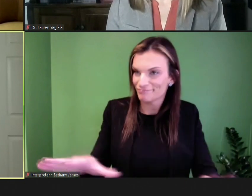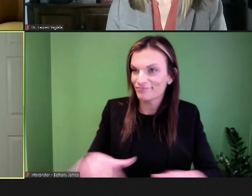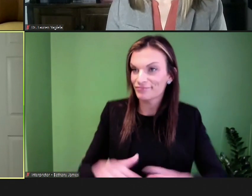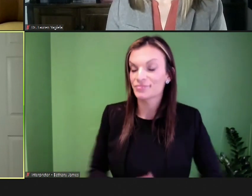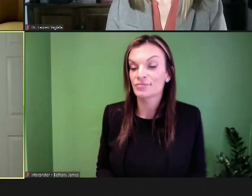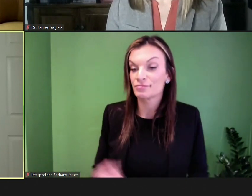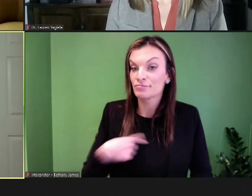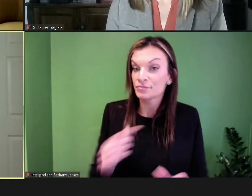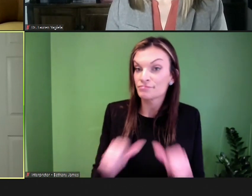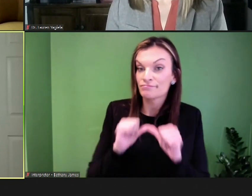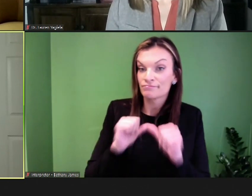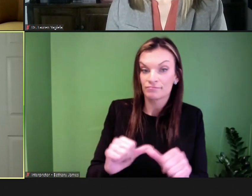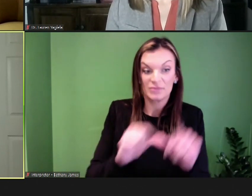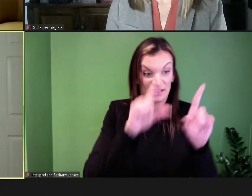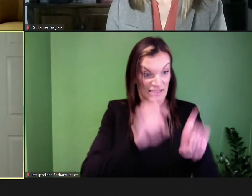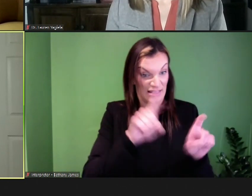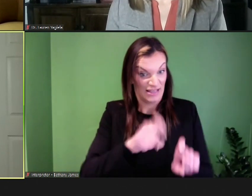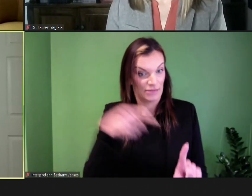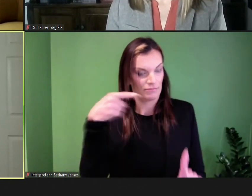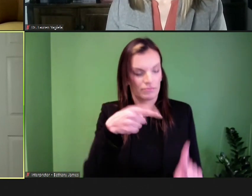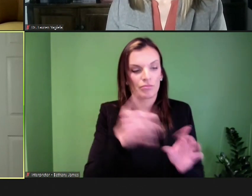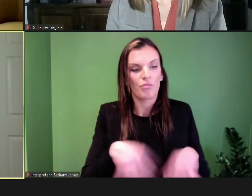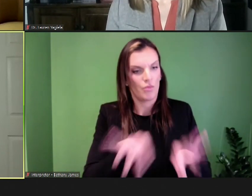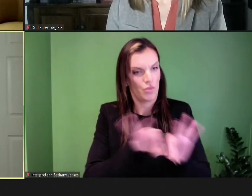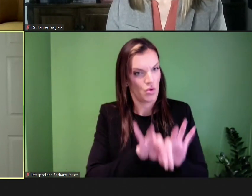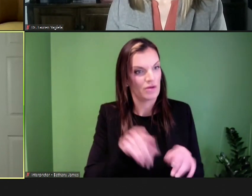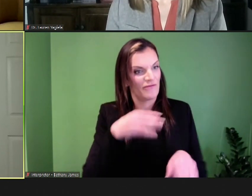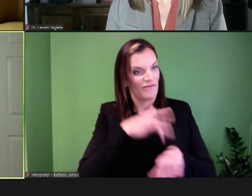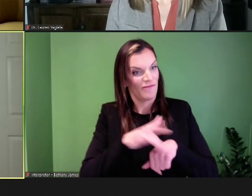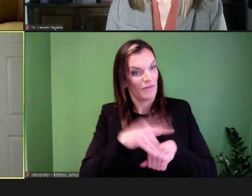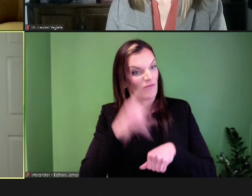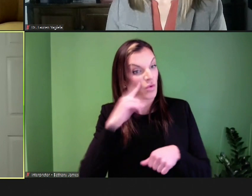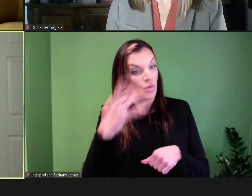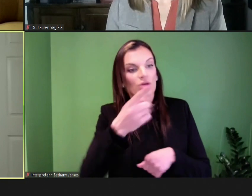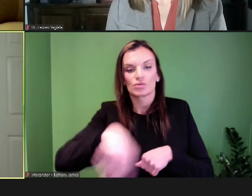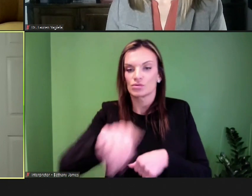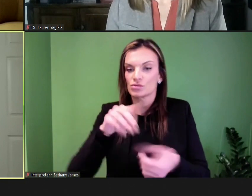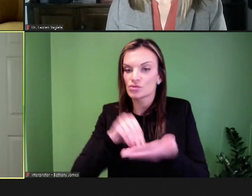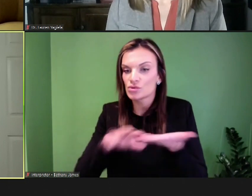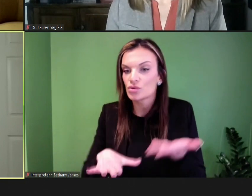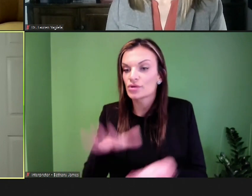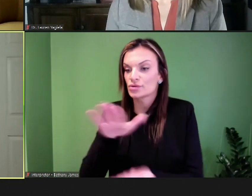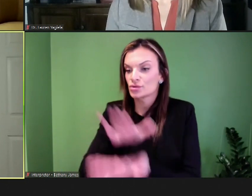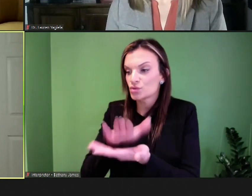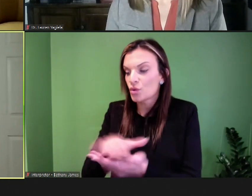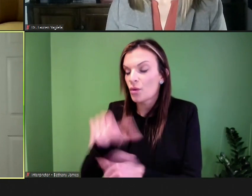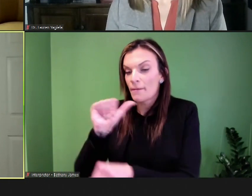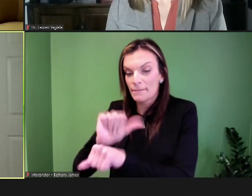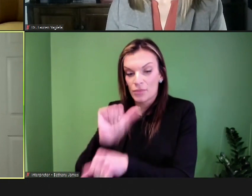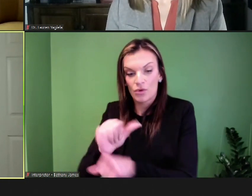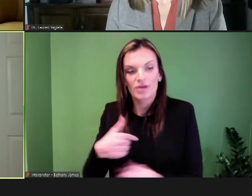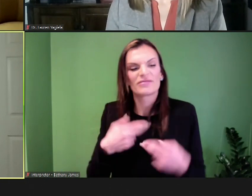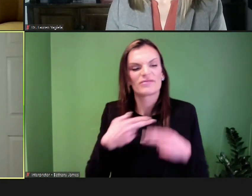continuing to make testing available to students, their families, and school employees through the My Backpack